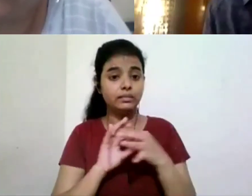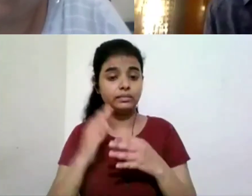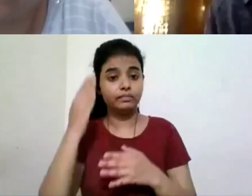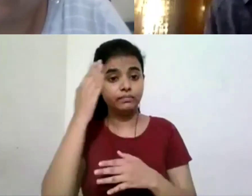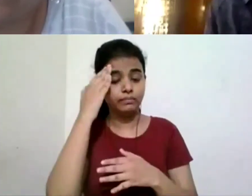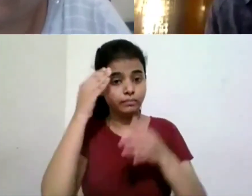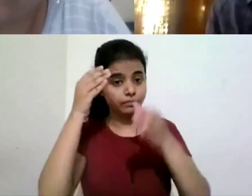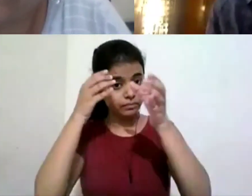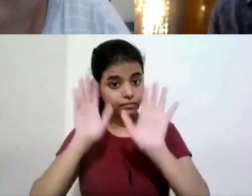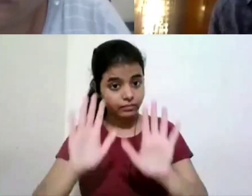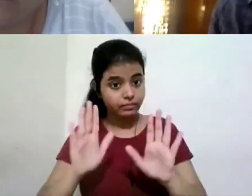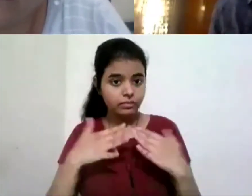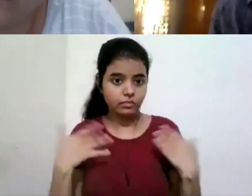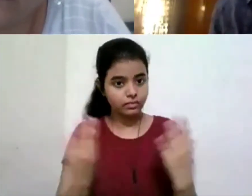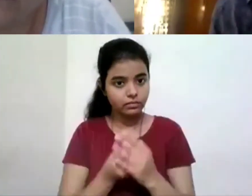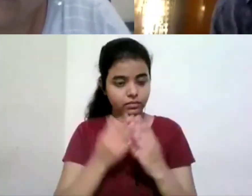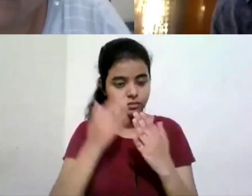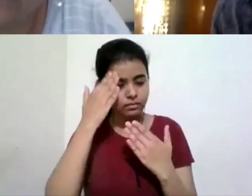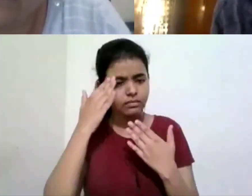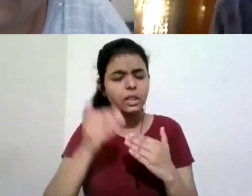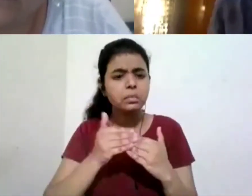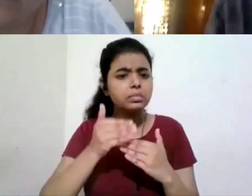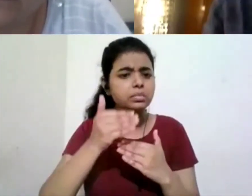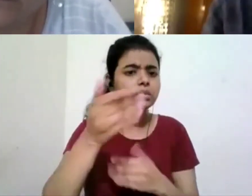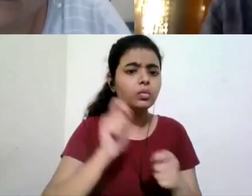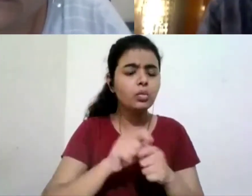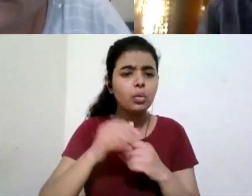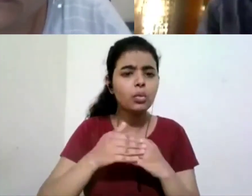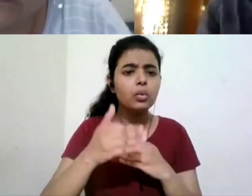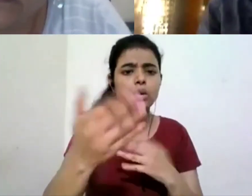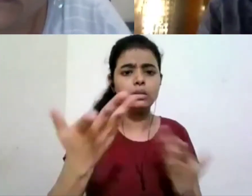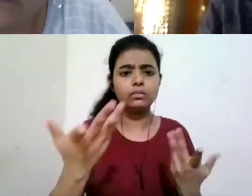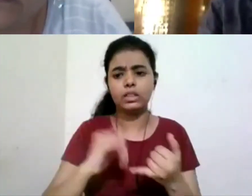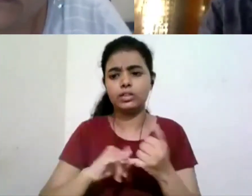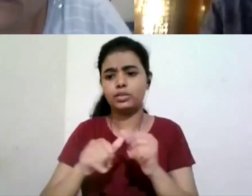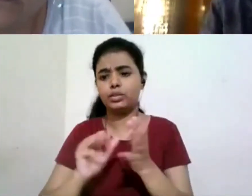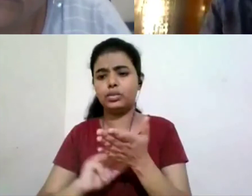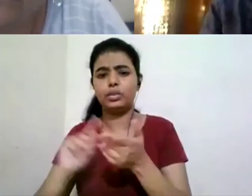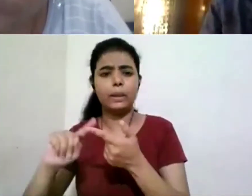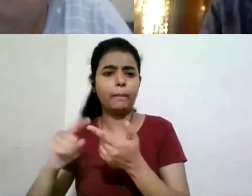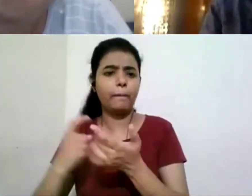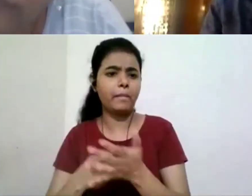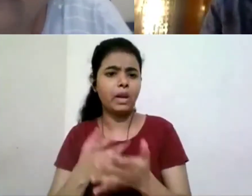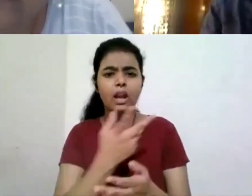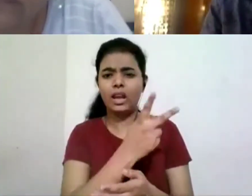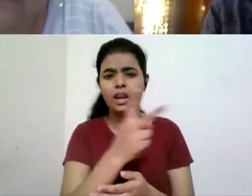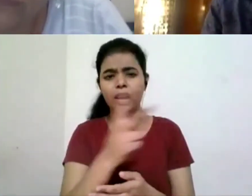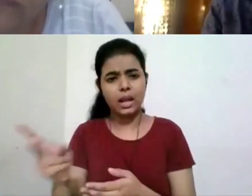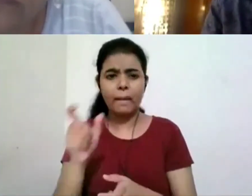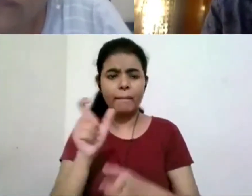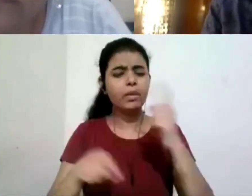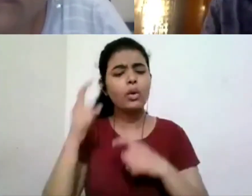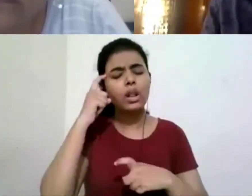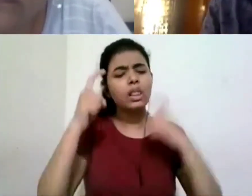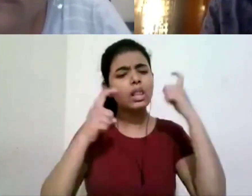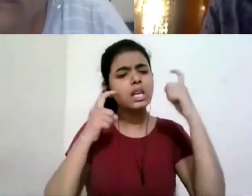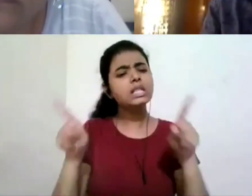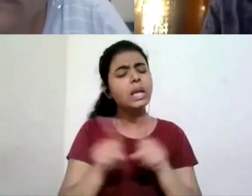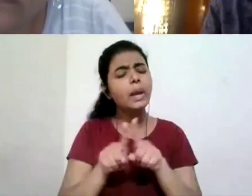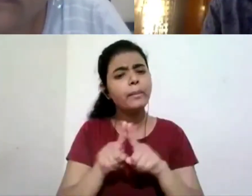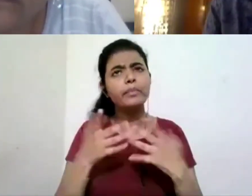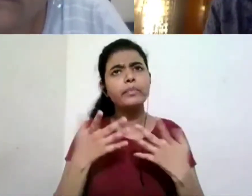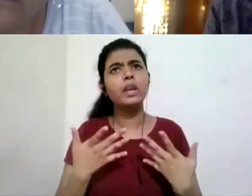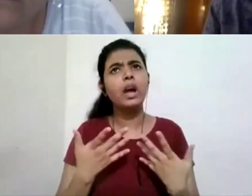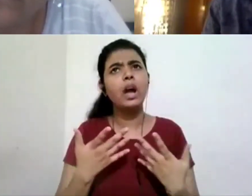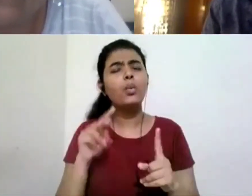disability that we have. So, I mean, Samir and Sharmista, we all have been thinking about the